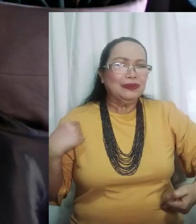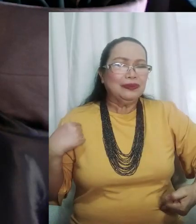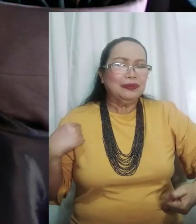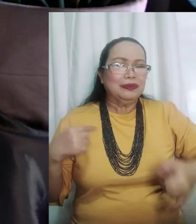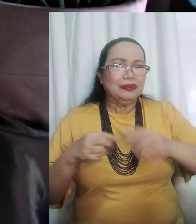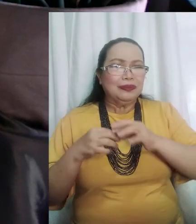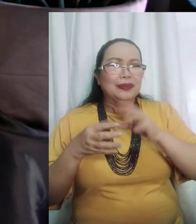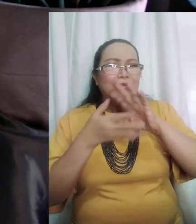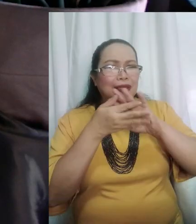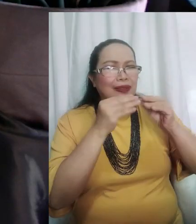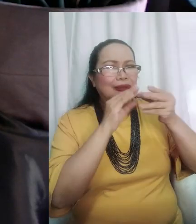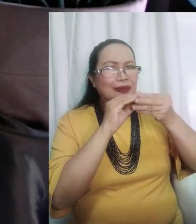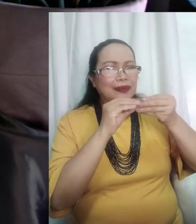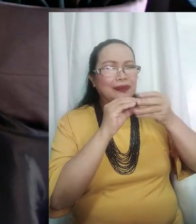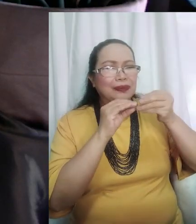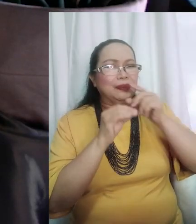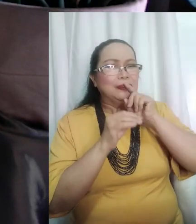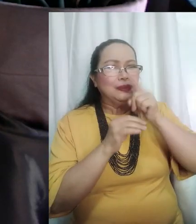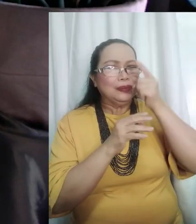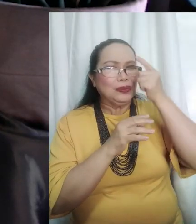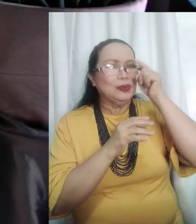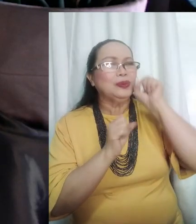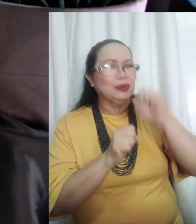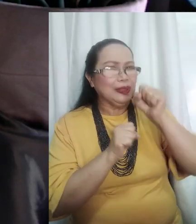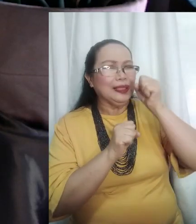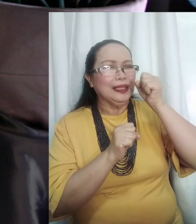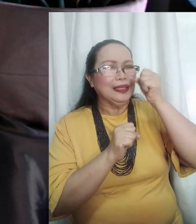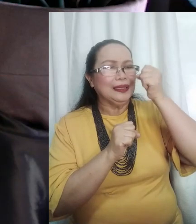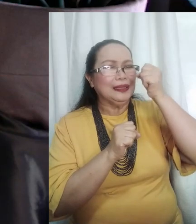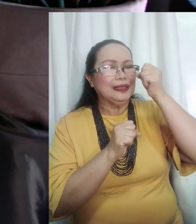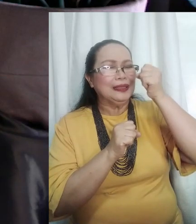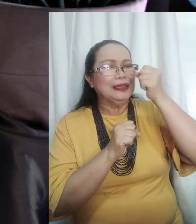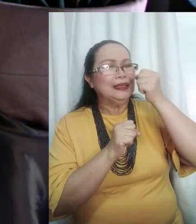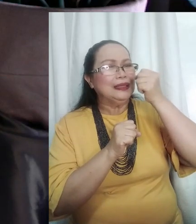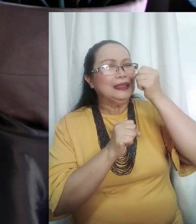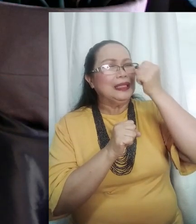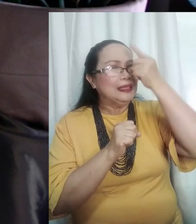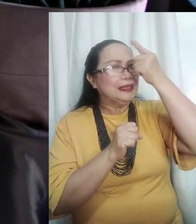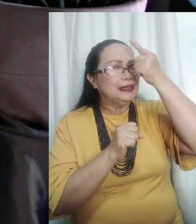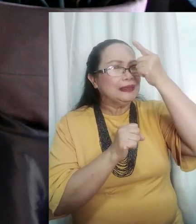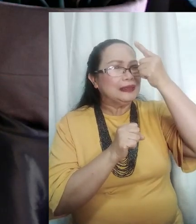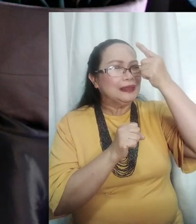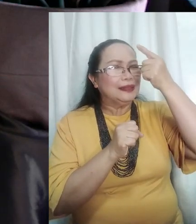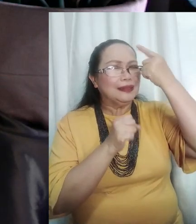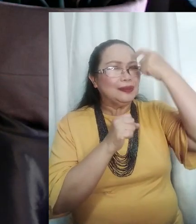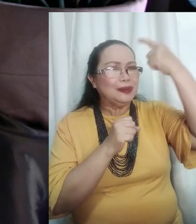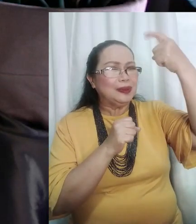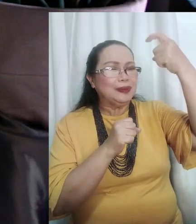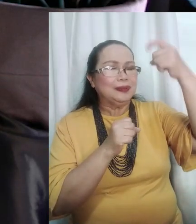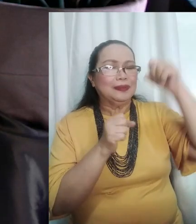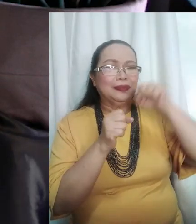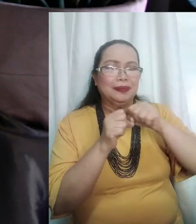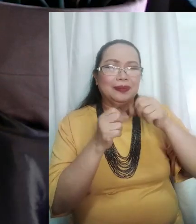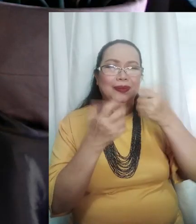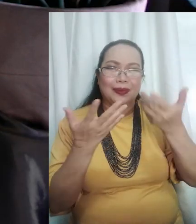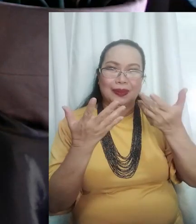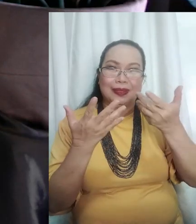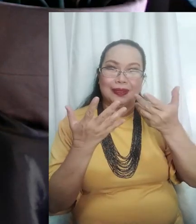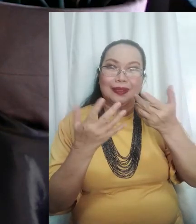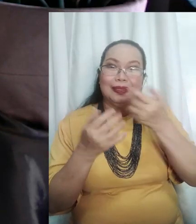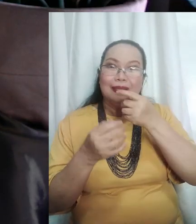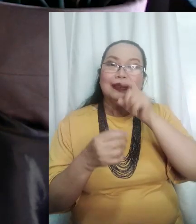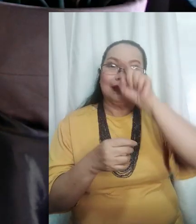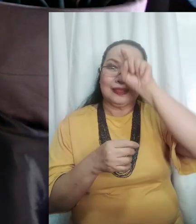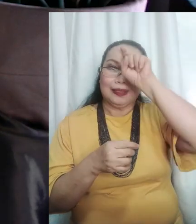plight and his special gift to interpret dreams. And we know the rest of the